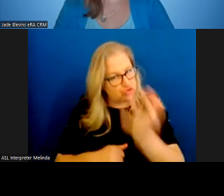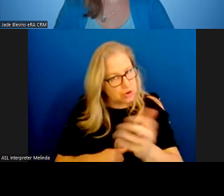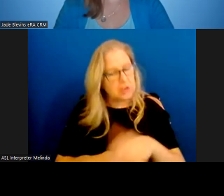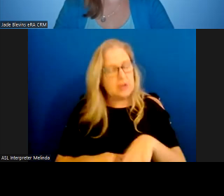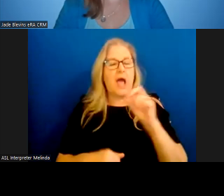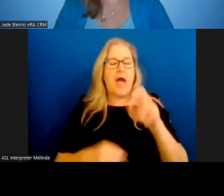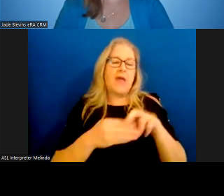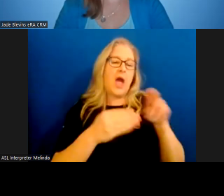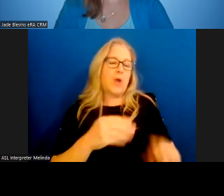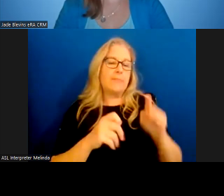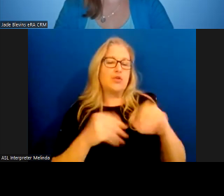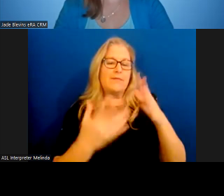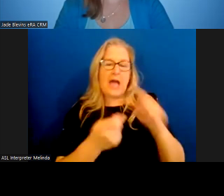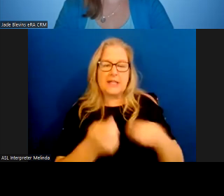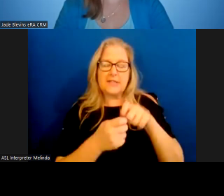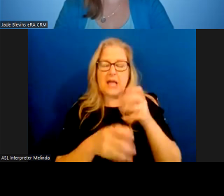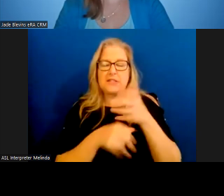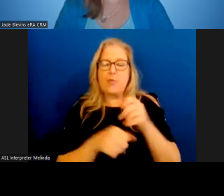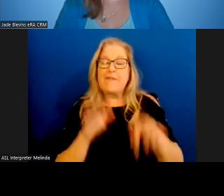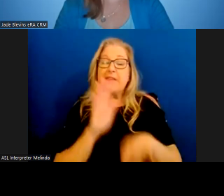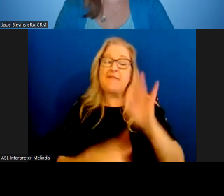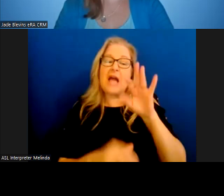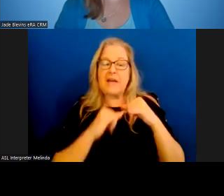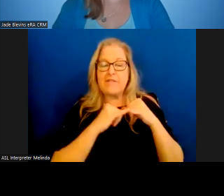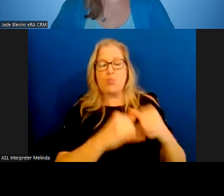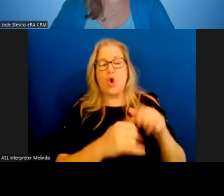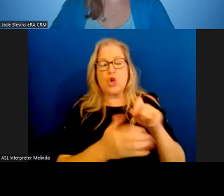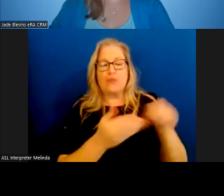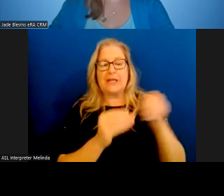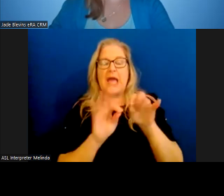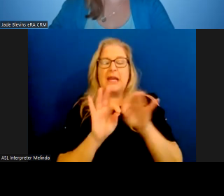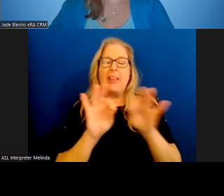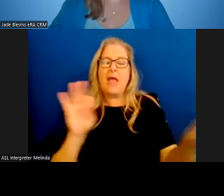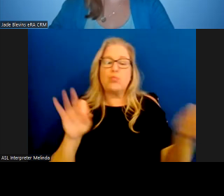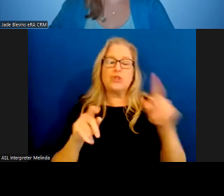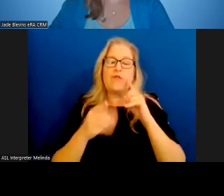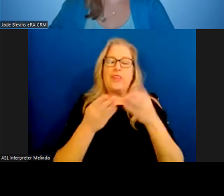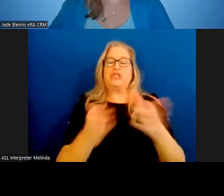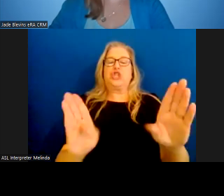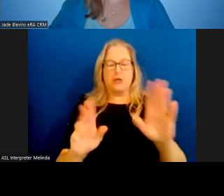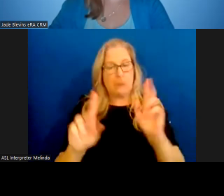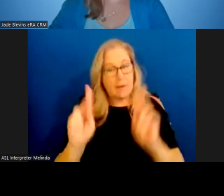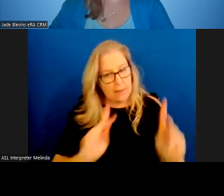outcomes should provide a concise summary of the findings of the award written in lay language for the general public.